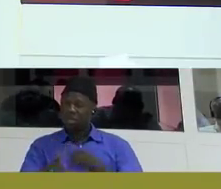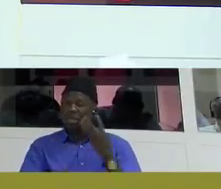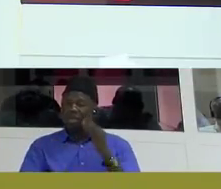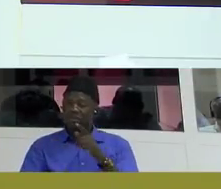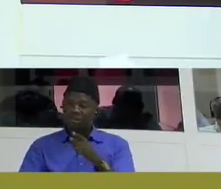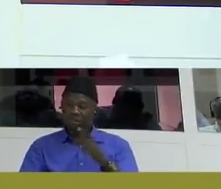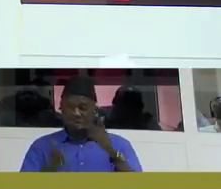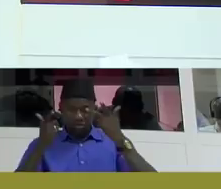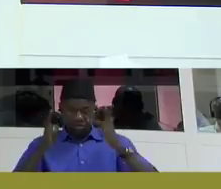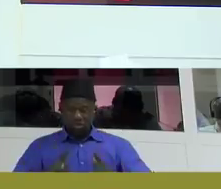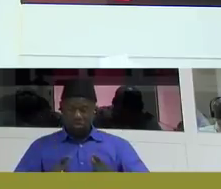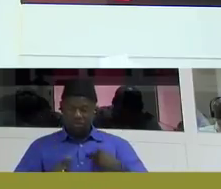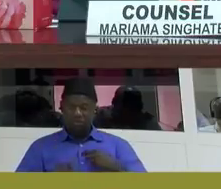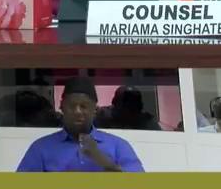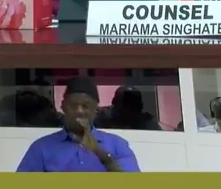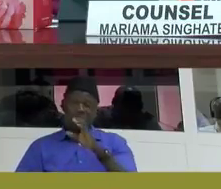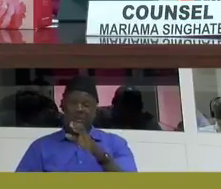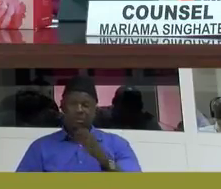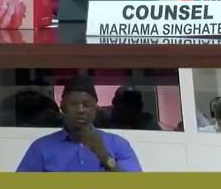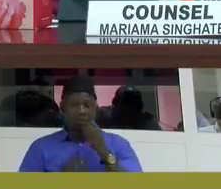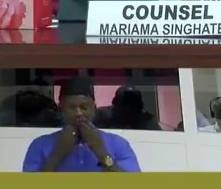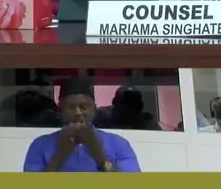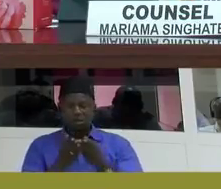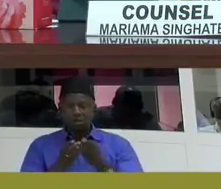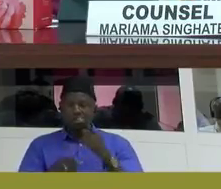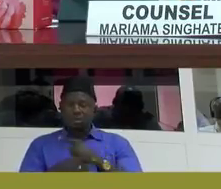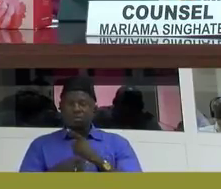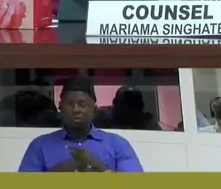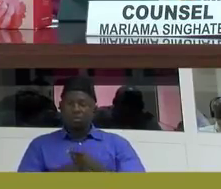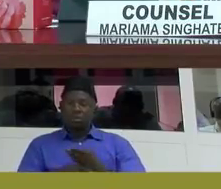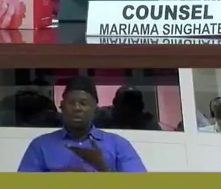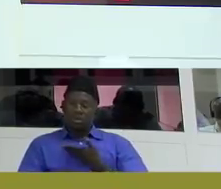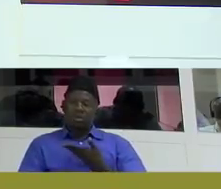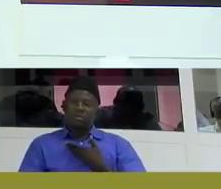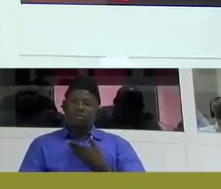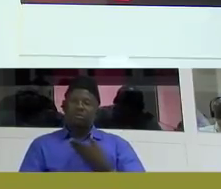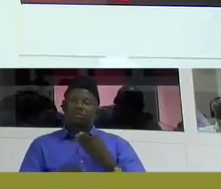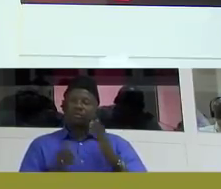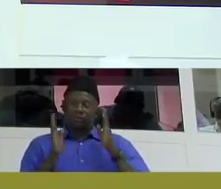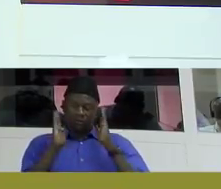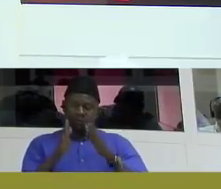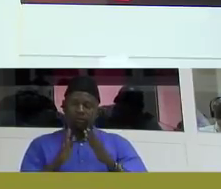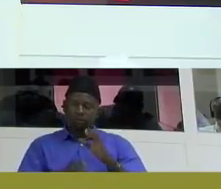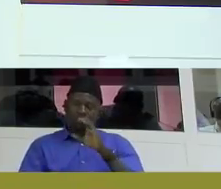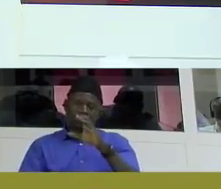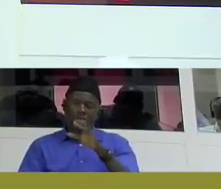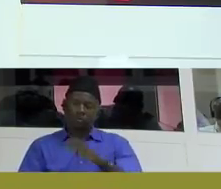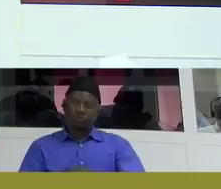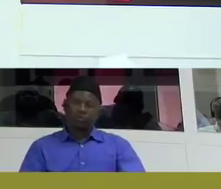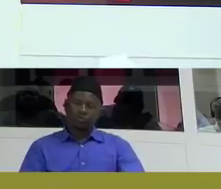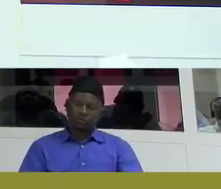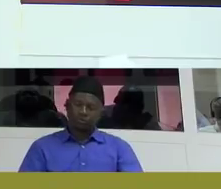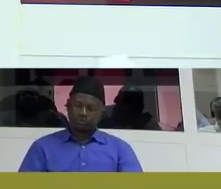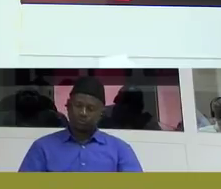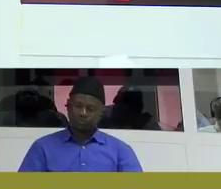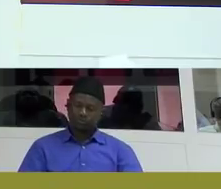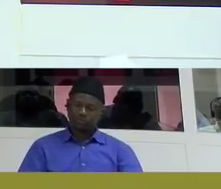the country did say that the Gambia was an Islamic Republic. It was, and